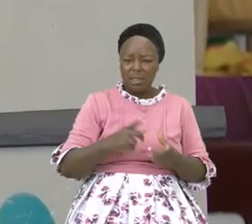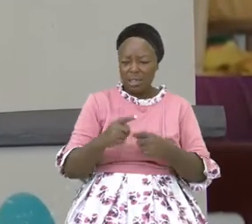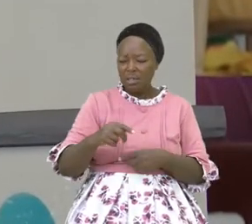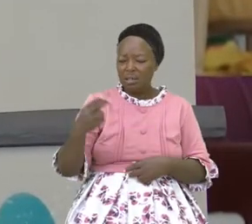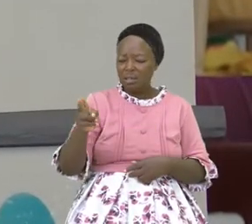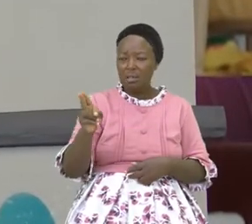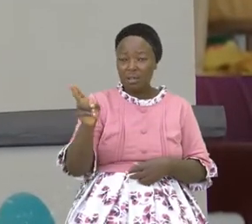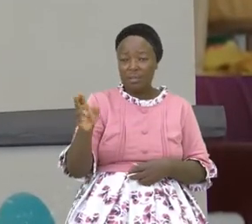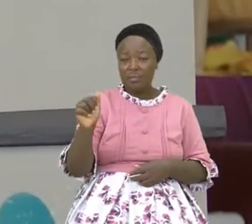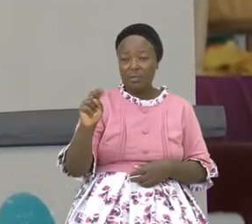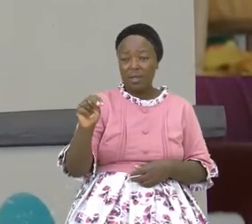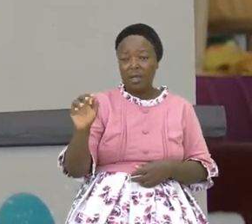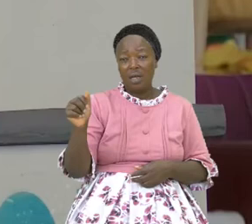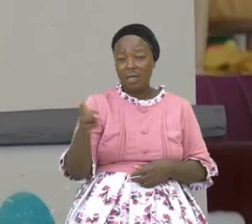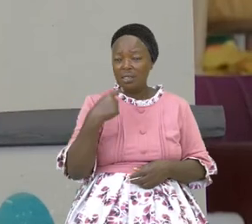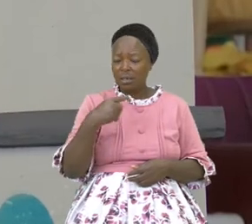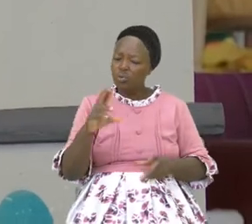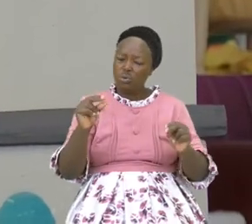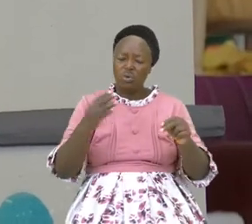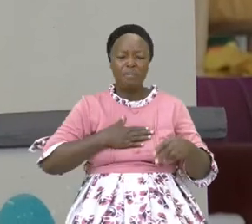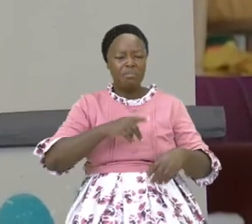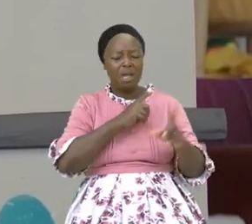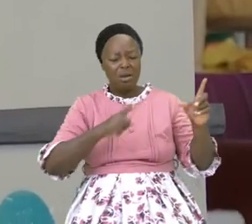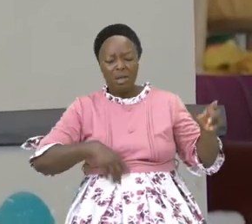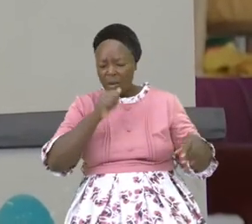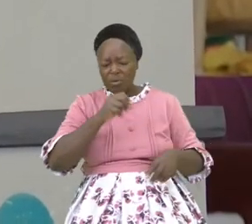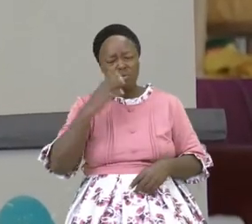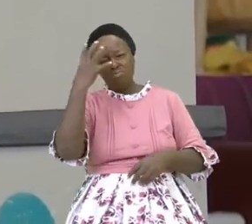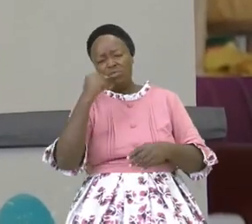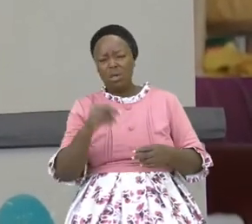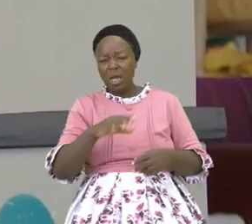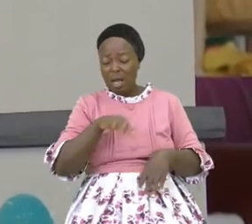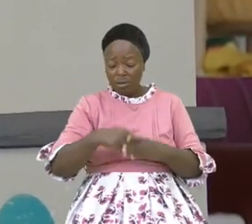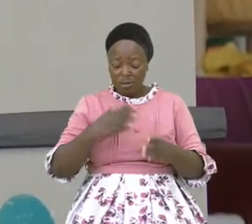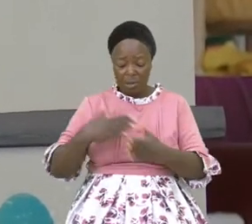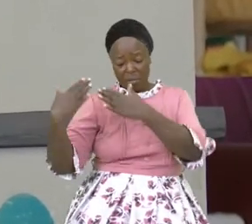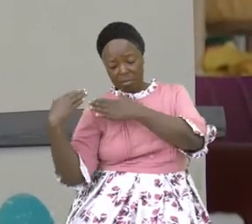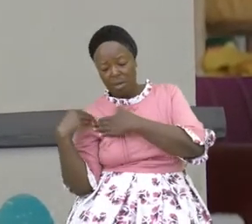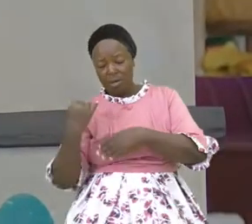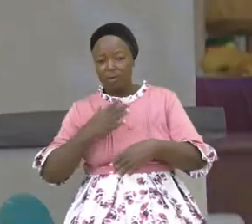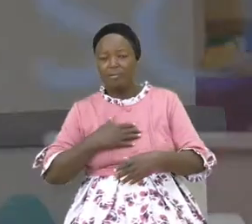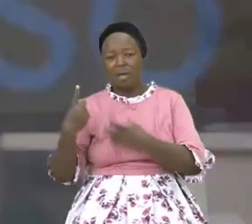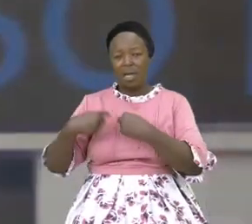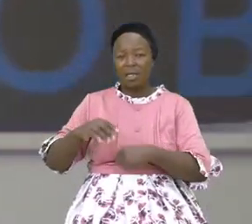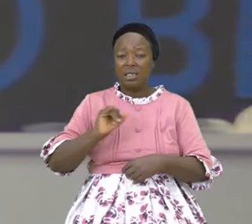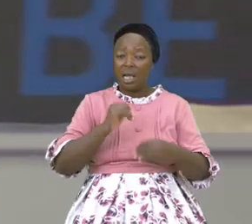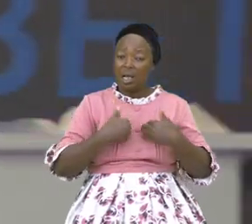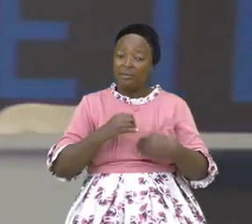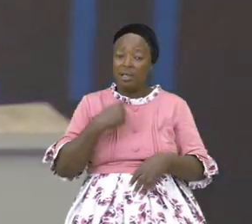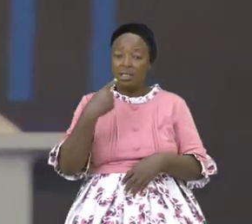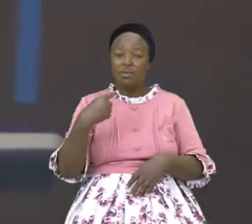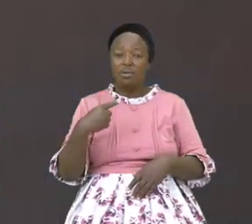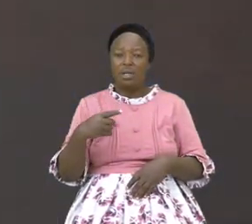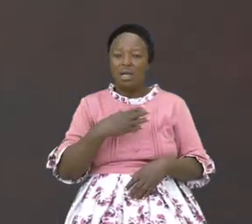Lord, I'm not drunk. Out of the burden of my heart have I spoken. And then